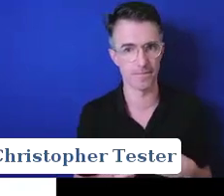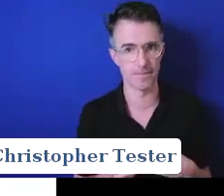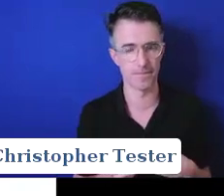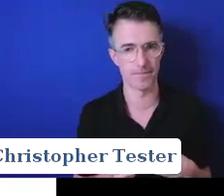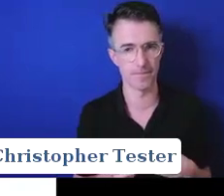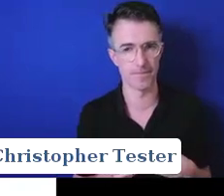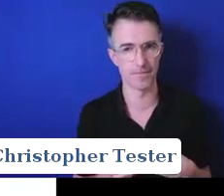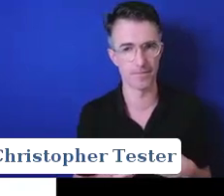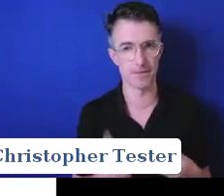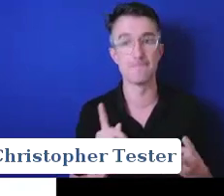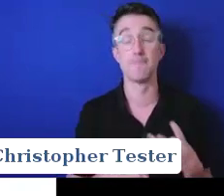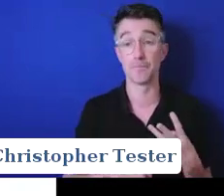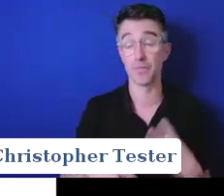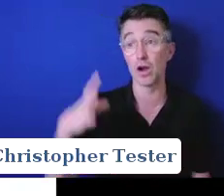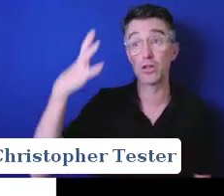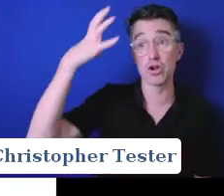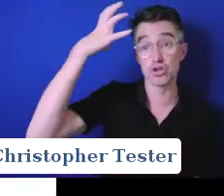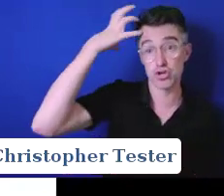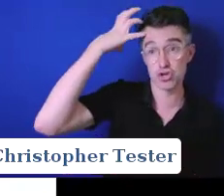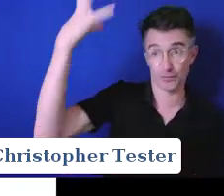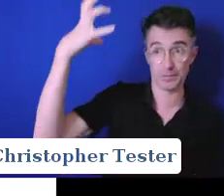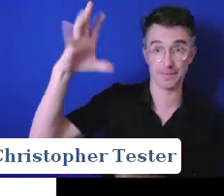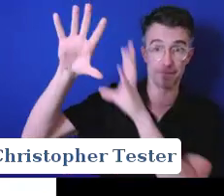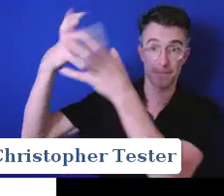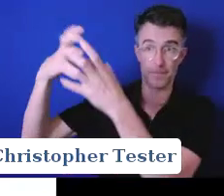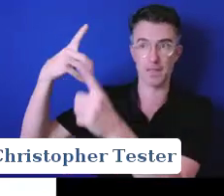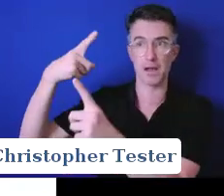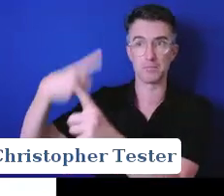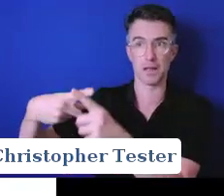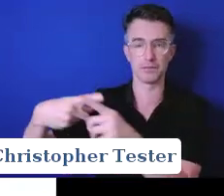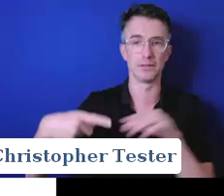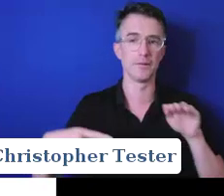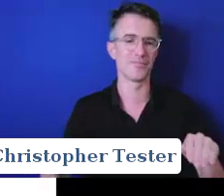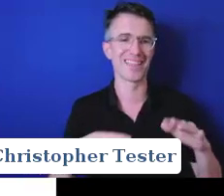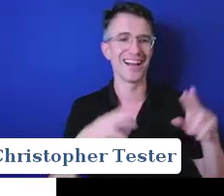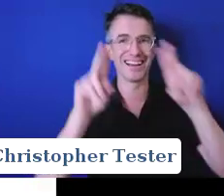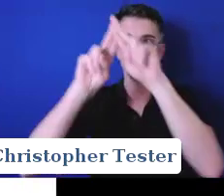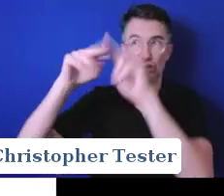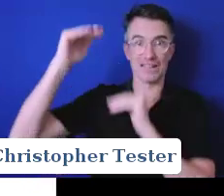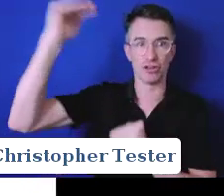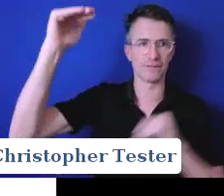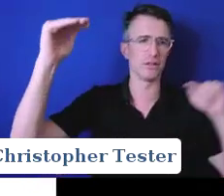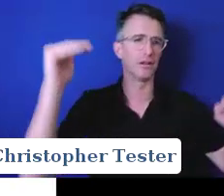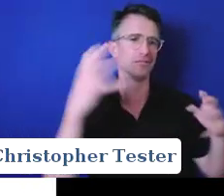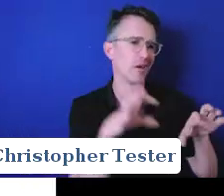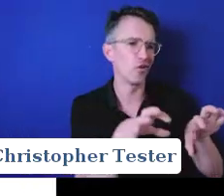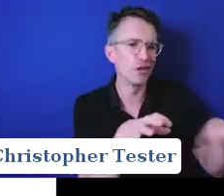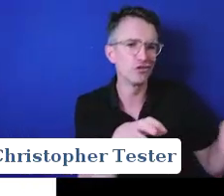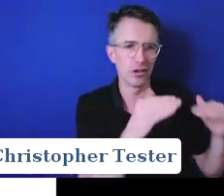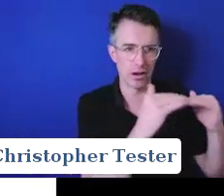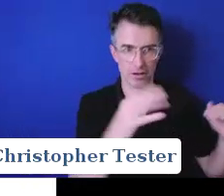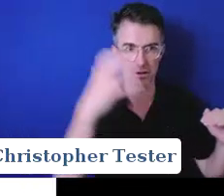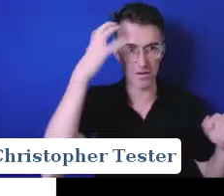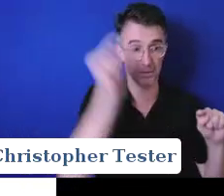level was very found to be very effective for a multi-sectoral approach